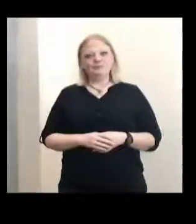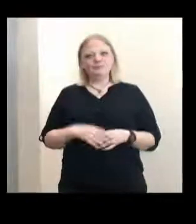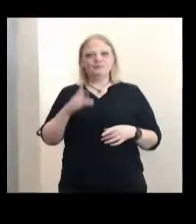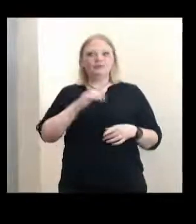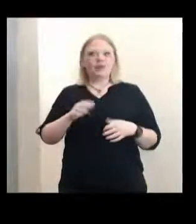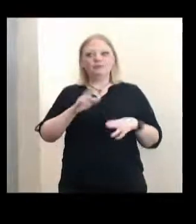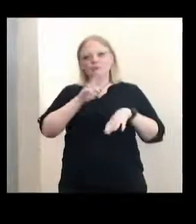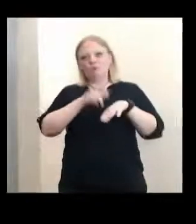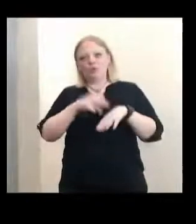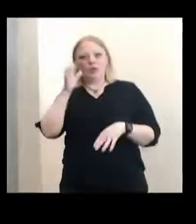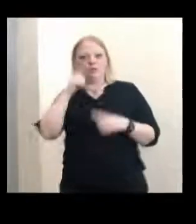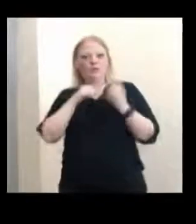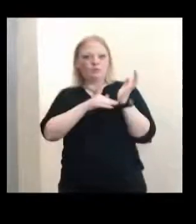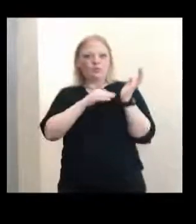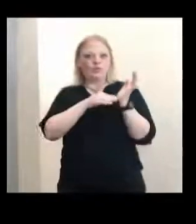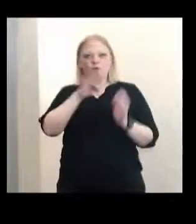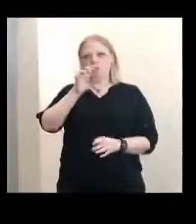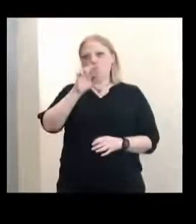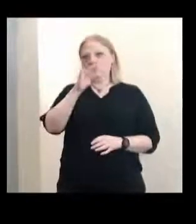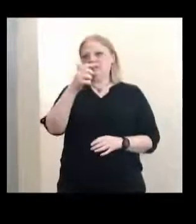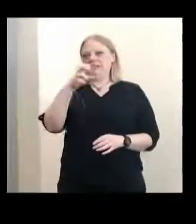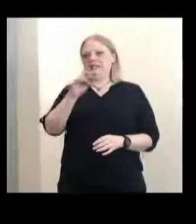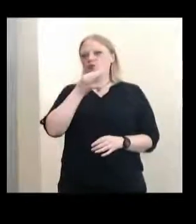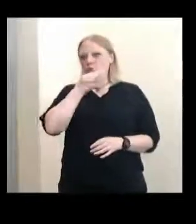hear from Dr. Burstein very soon.